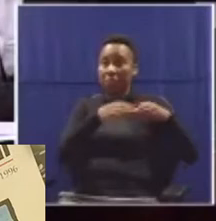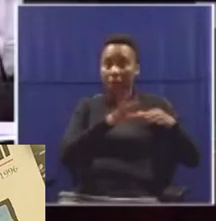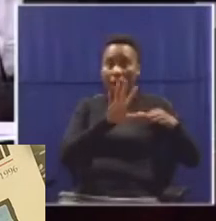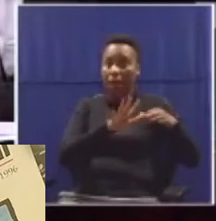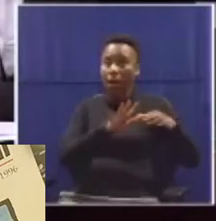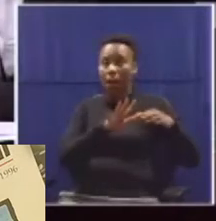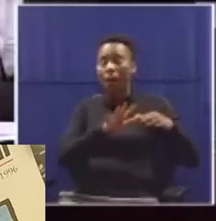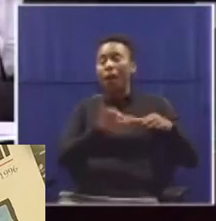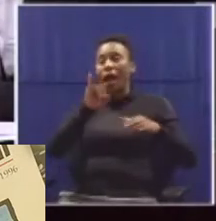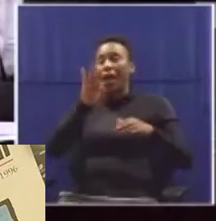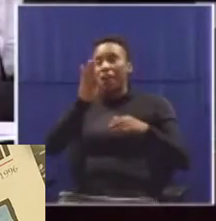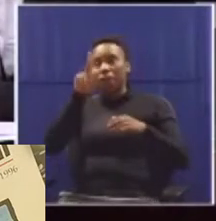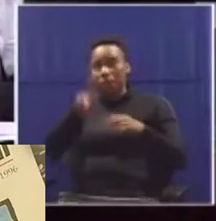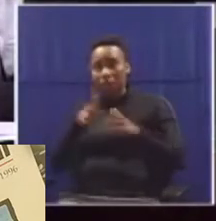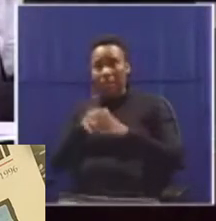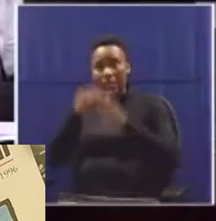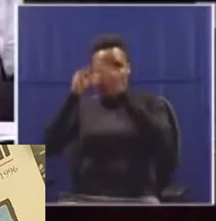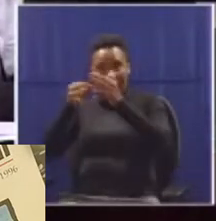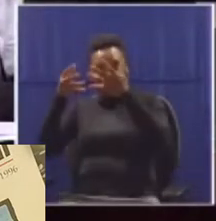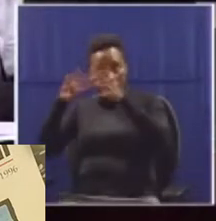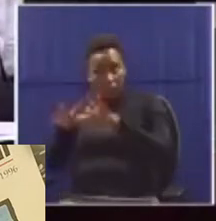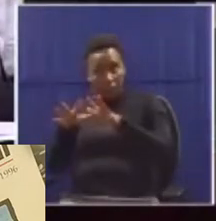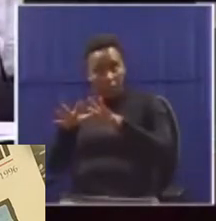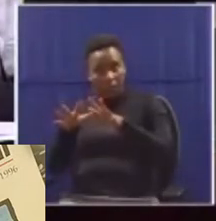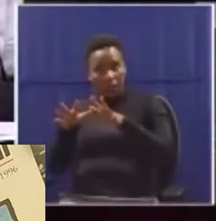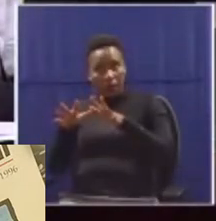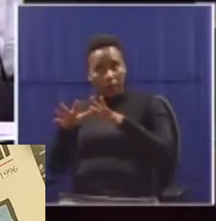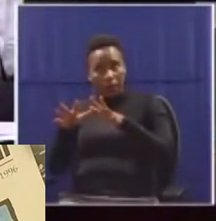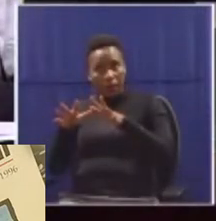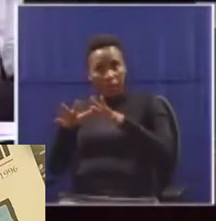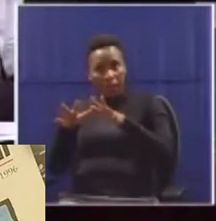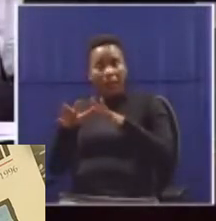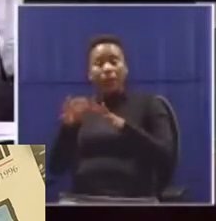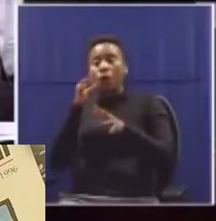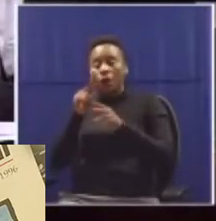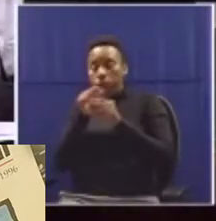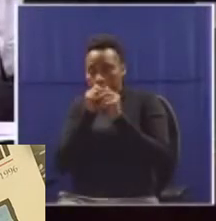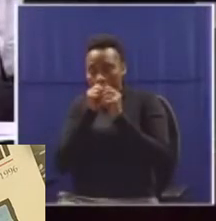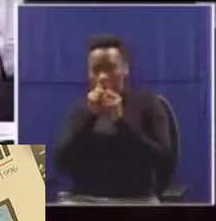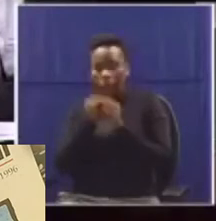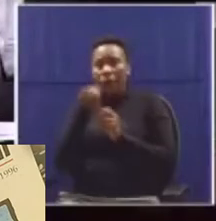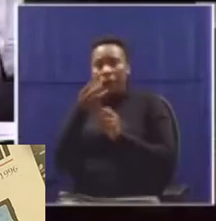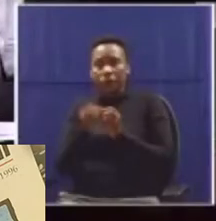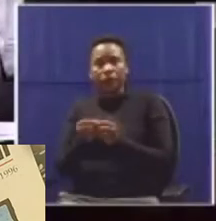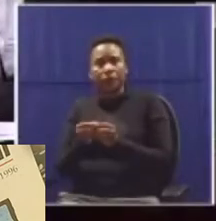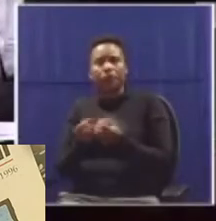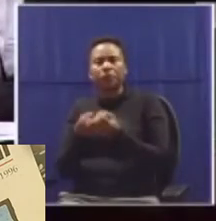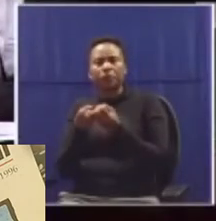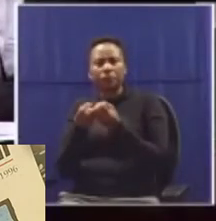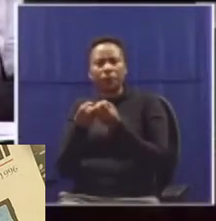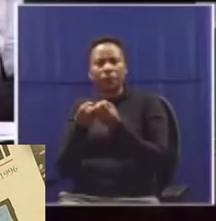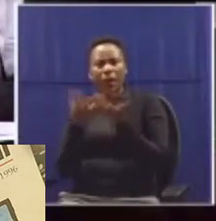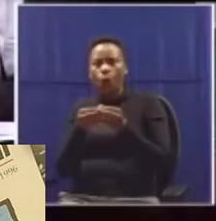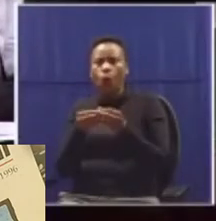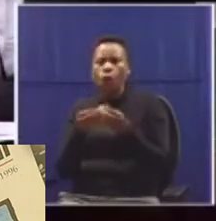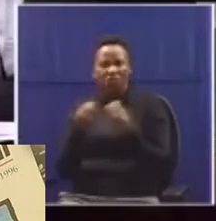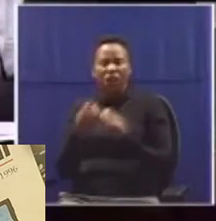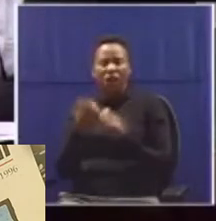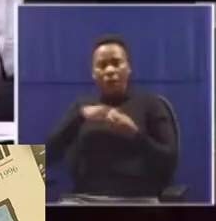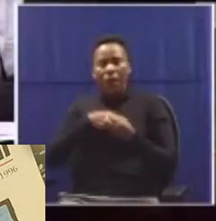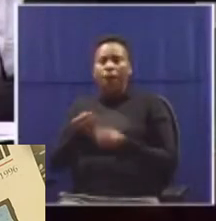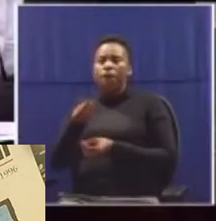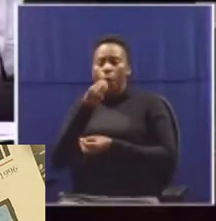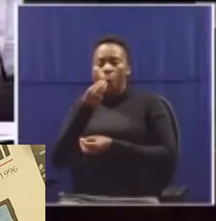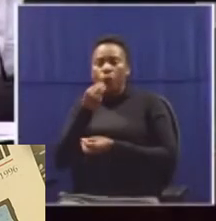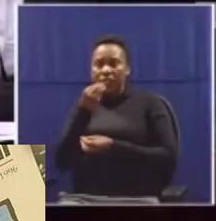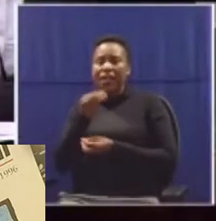decisively on this matter and when the ruling party to deprived our children millions of our children but their rights to access sufficient and